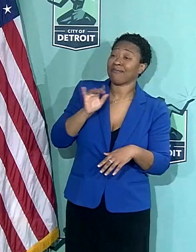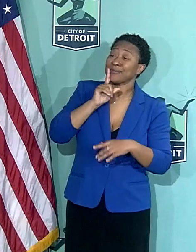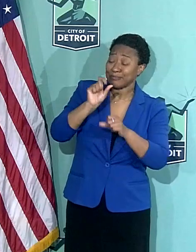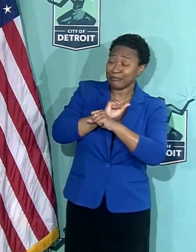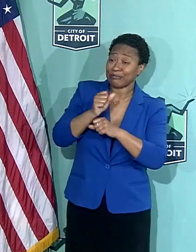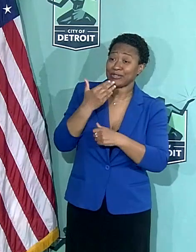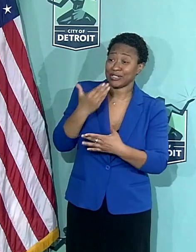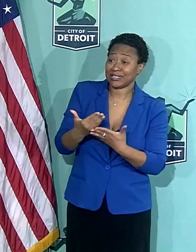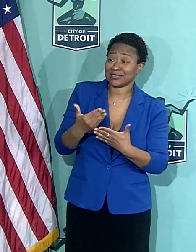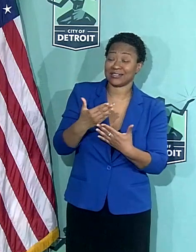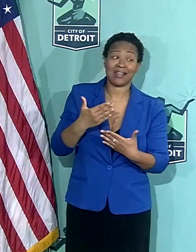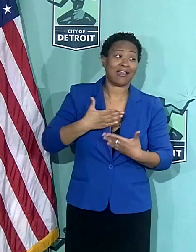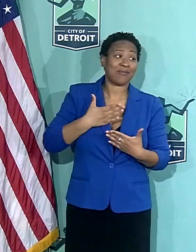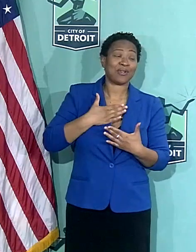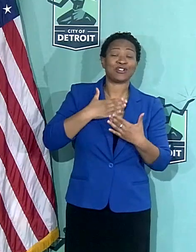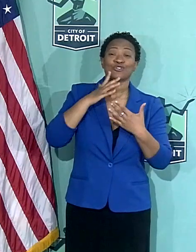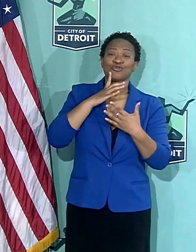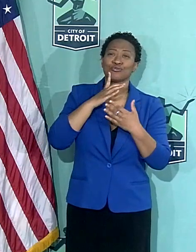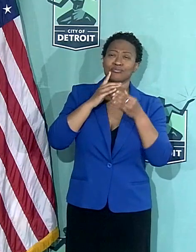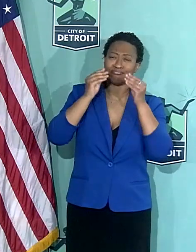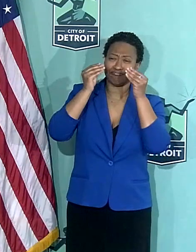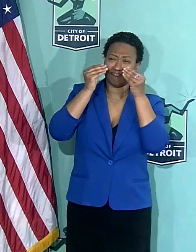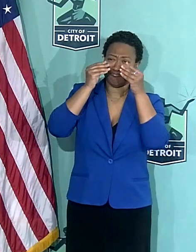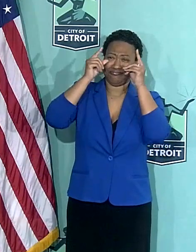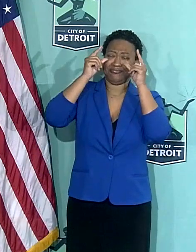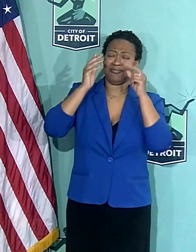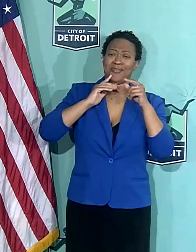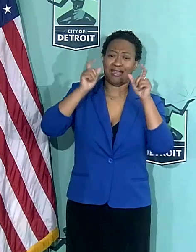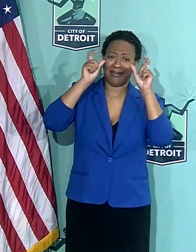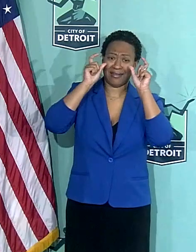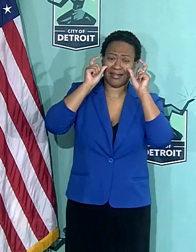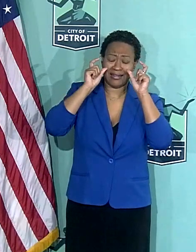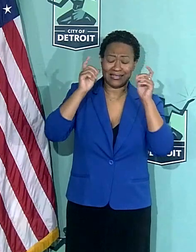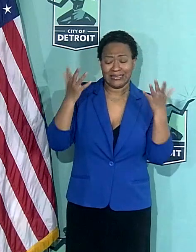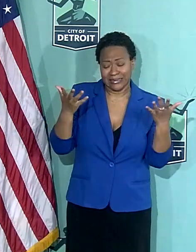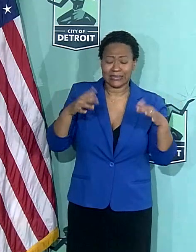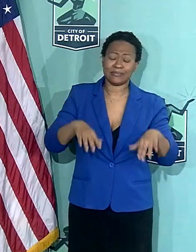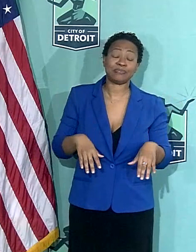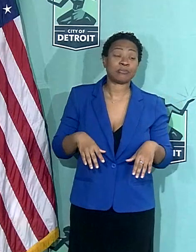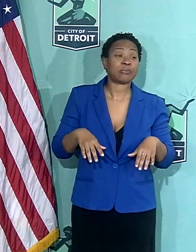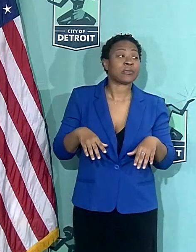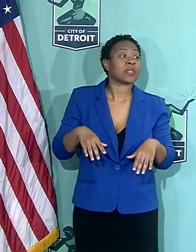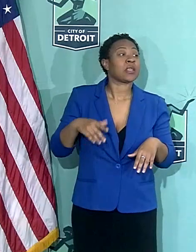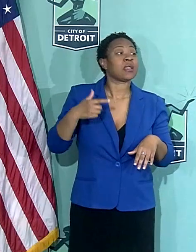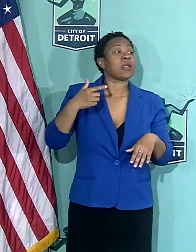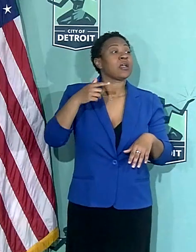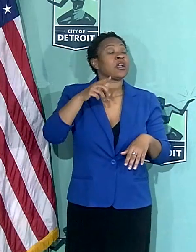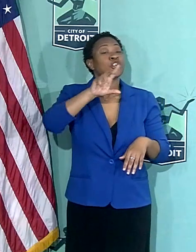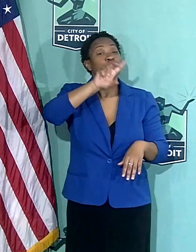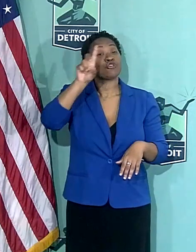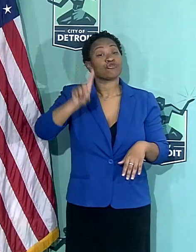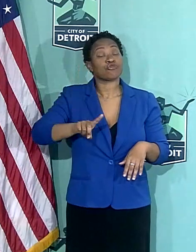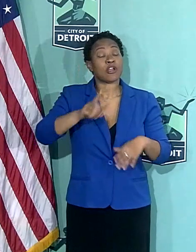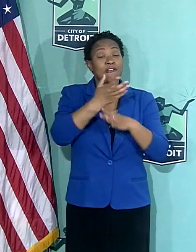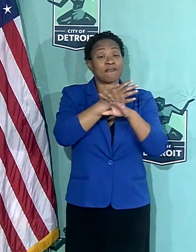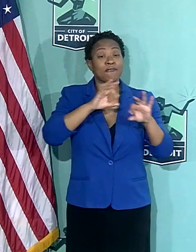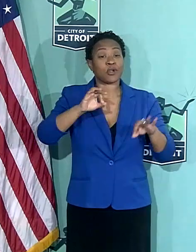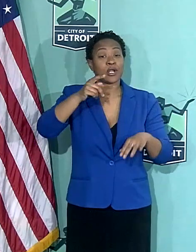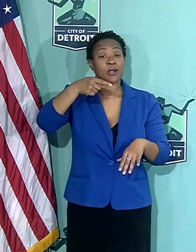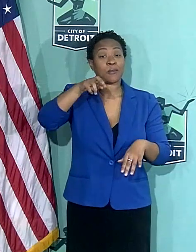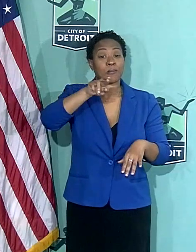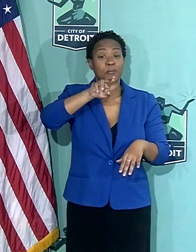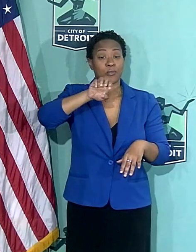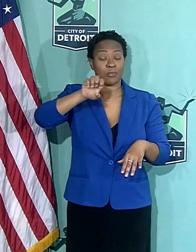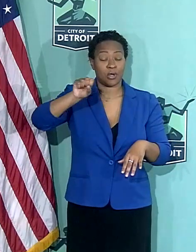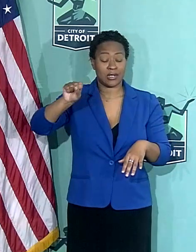able to fog up my glasses while I have my mask on, so that's a small price to pay. ML Elric, Detroit Free Press. Ms. Fair, I wanted to